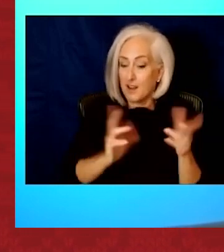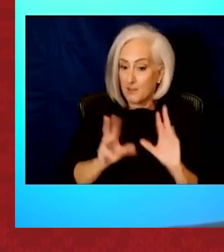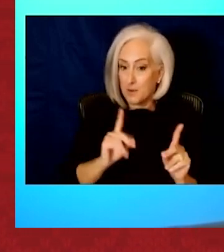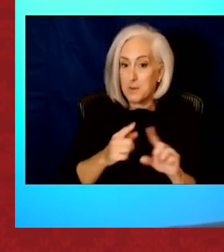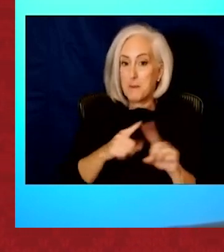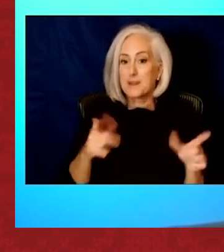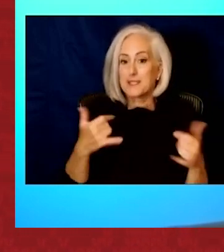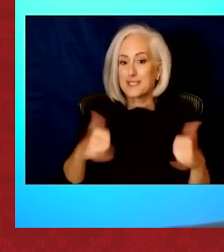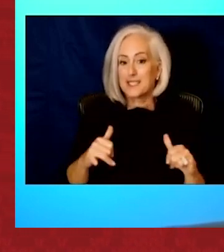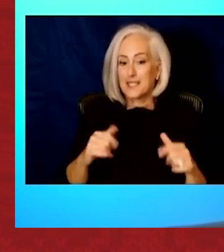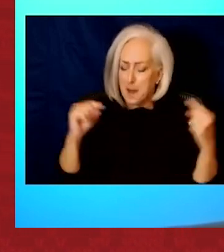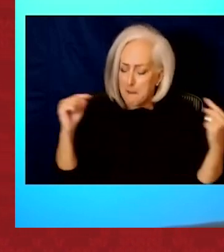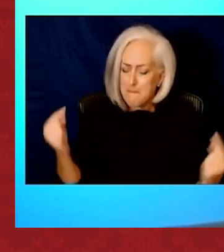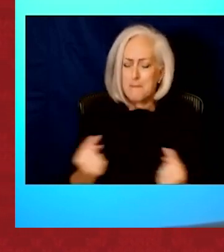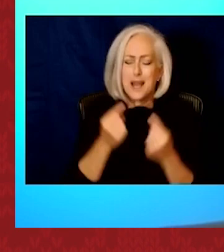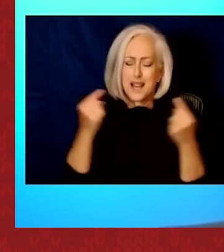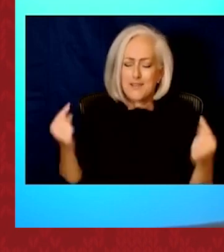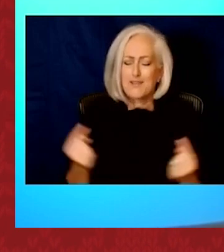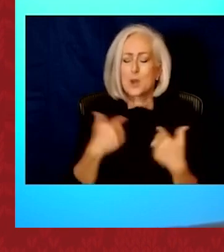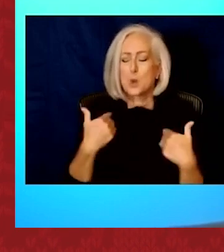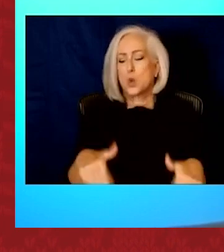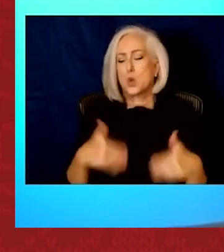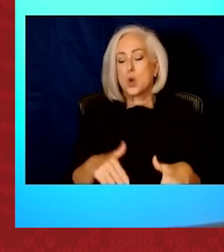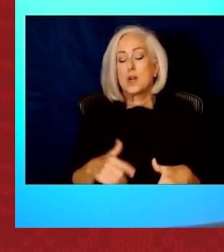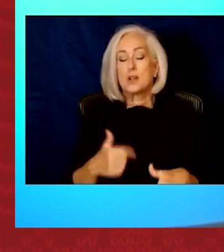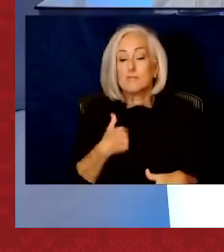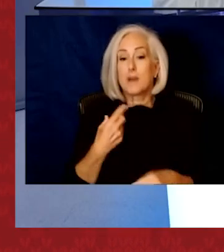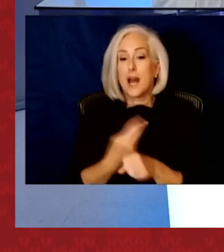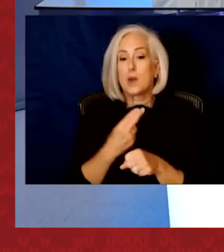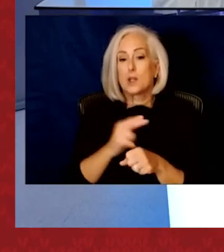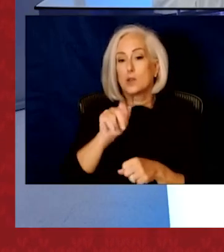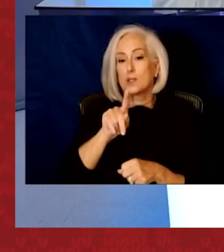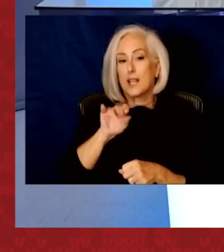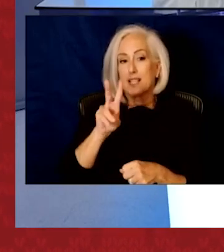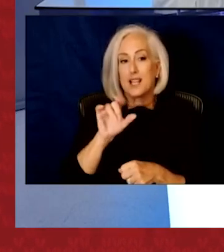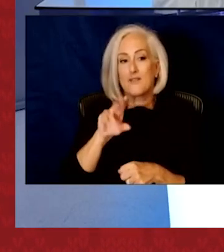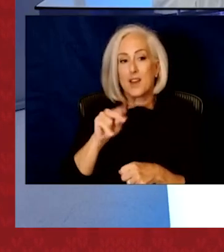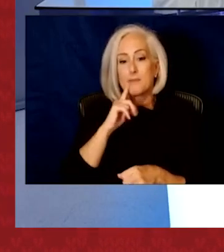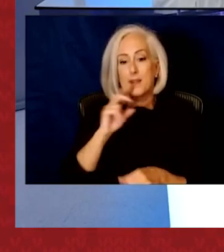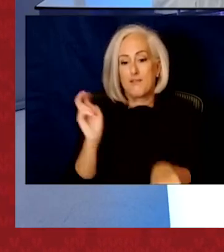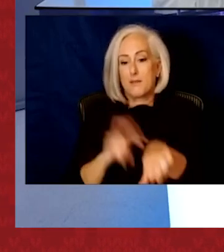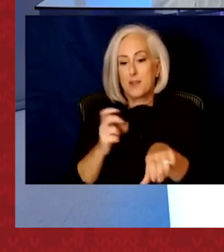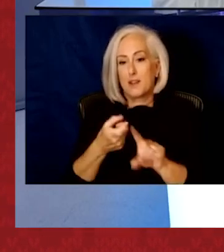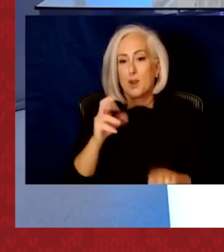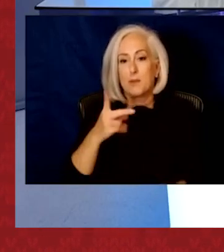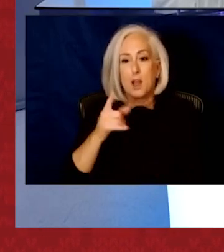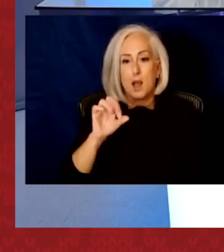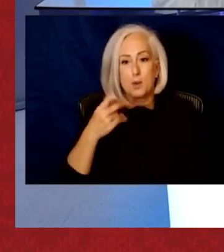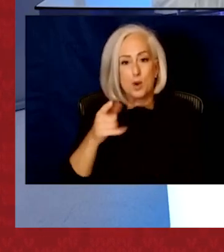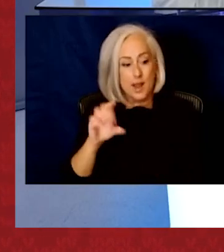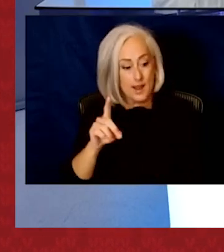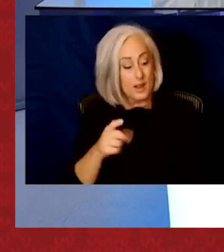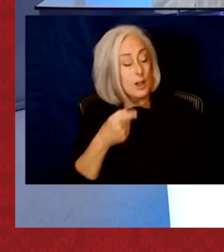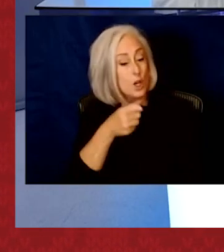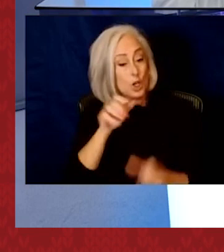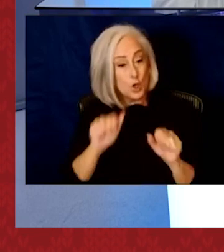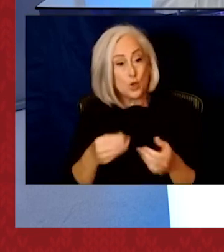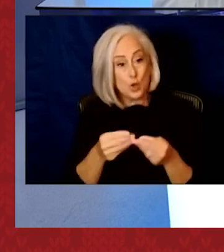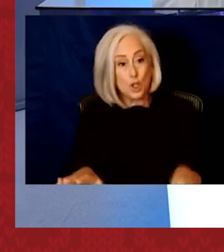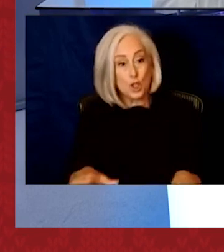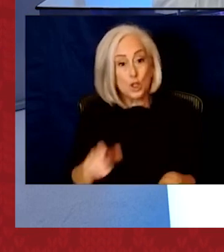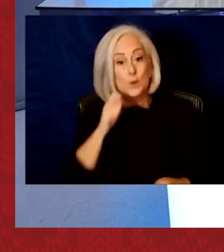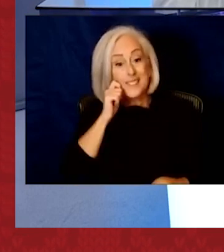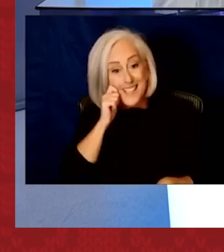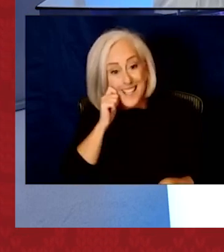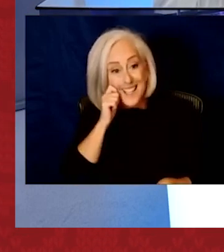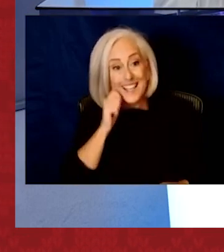painful. I would take antivenom if I got bit by a copperhead. Yeah, and you can lose a lot of skin and even have some limb endangerment. And there's